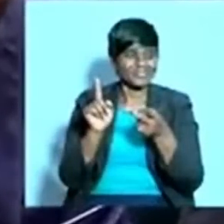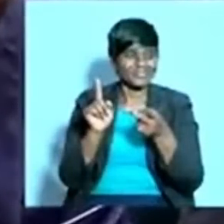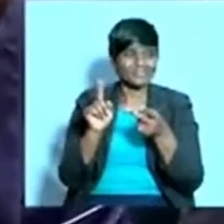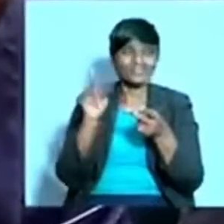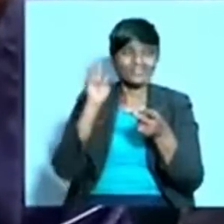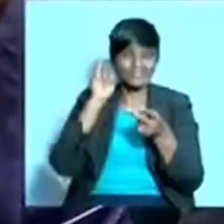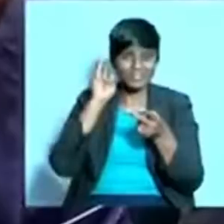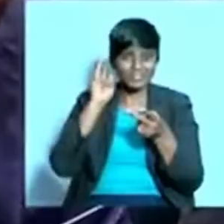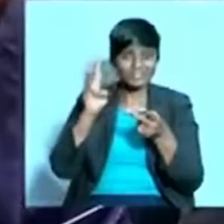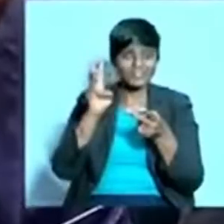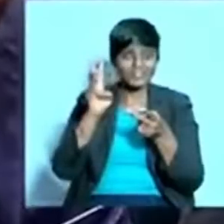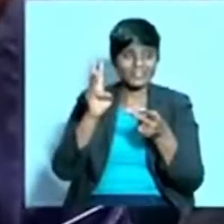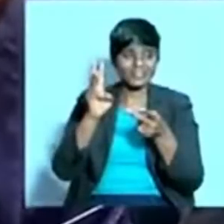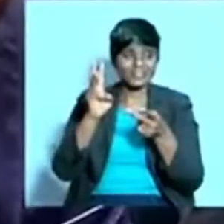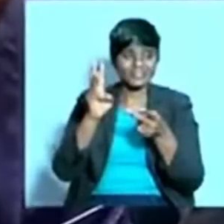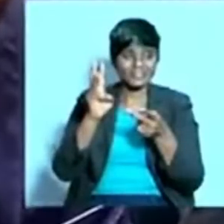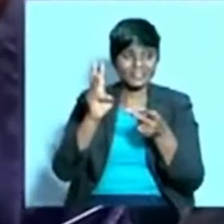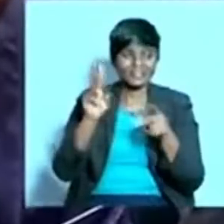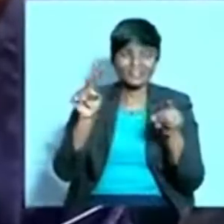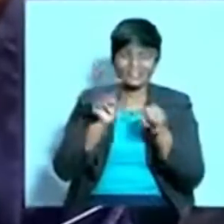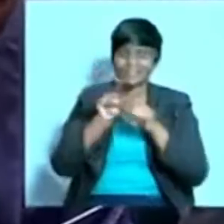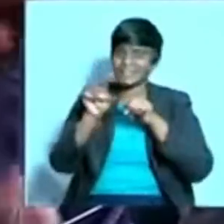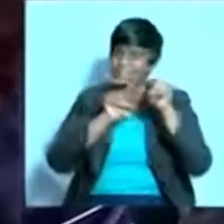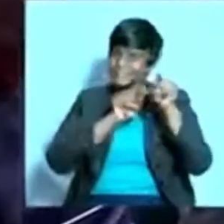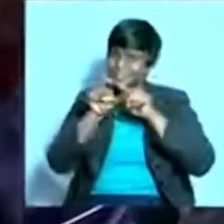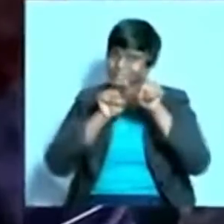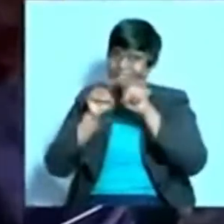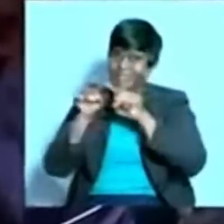going to contest